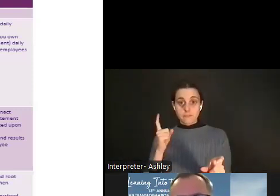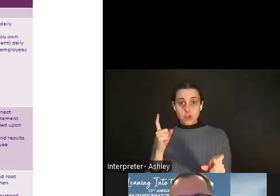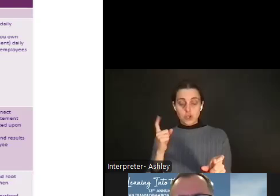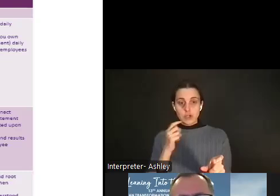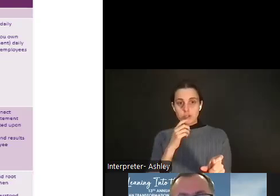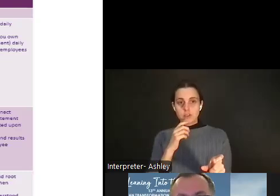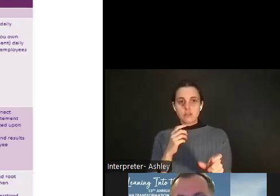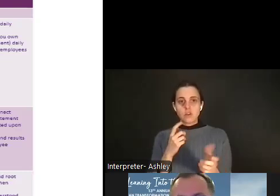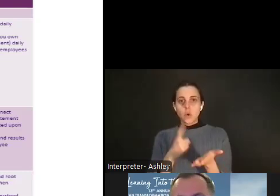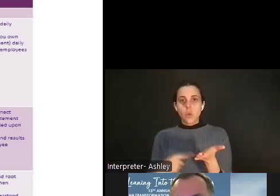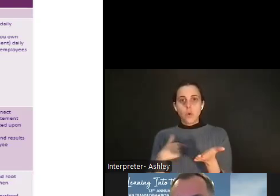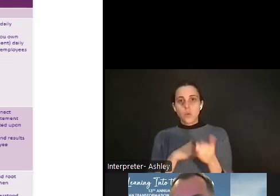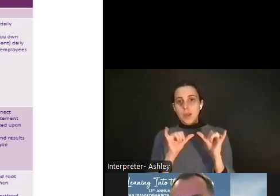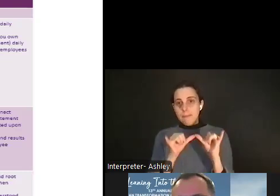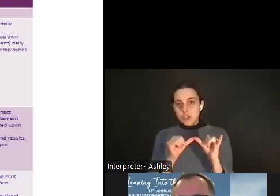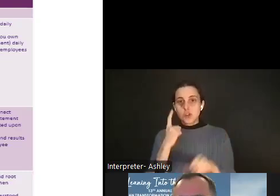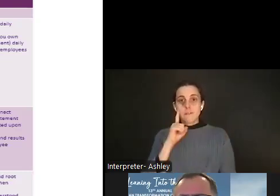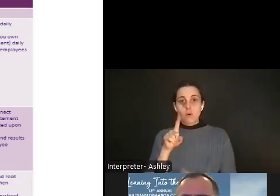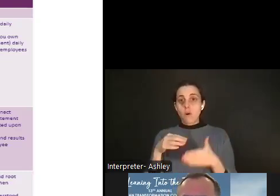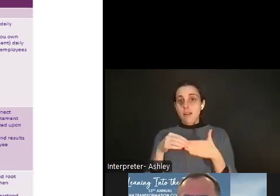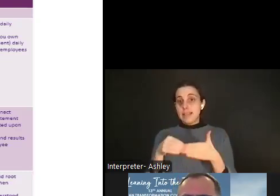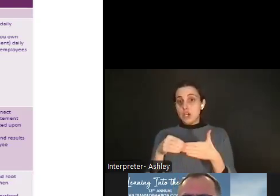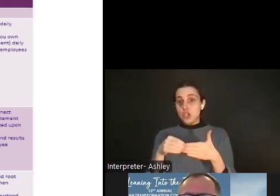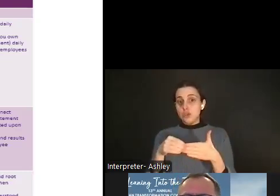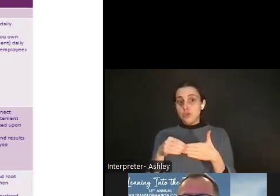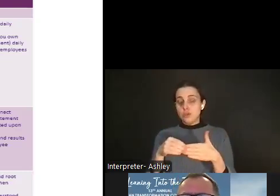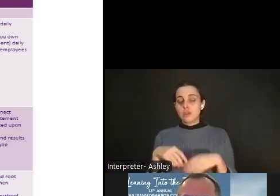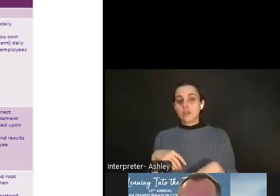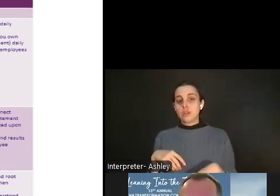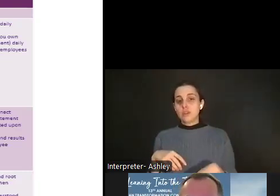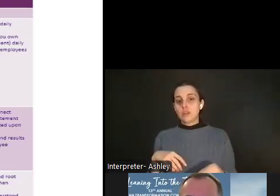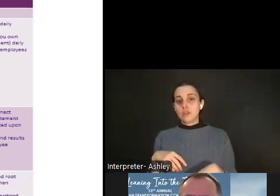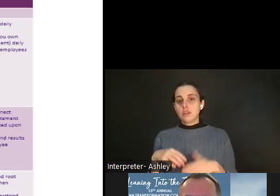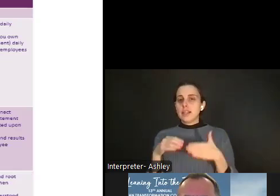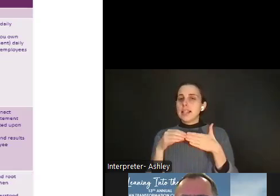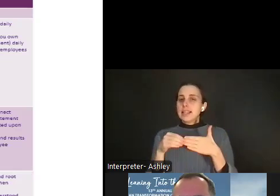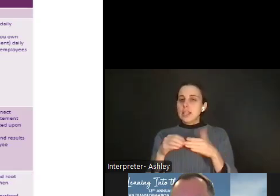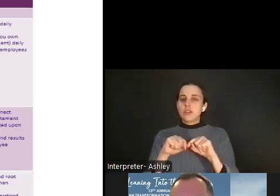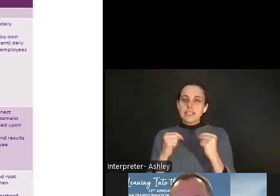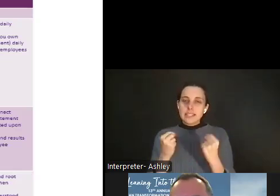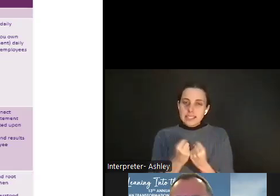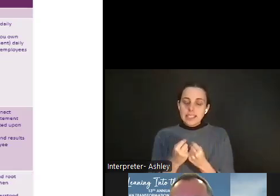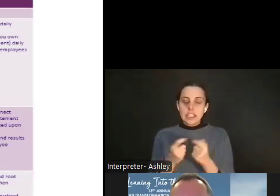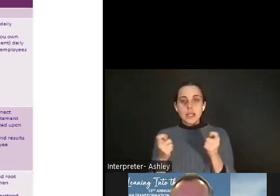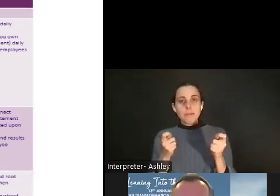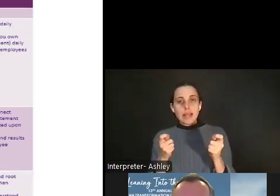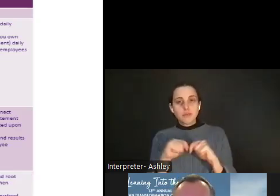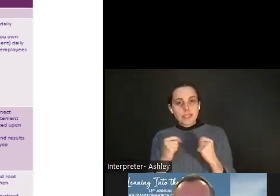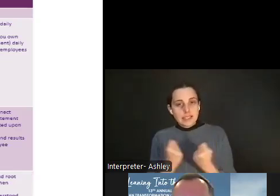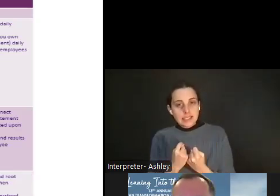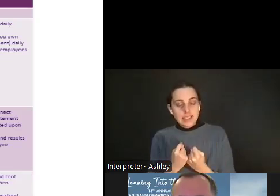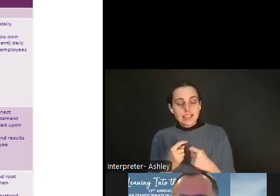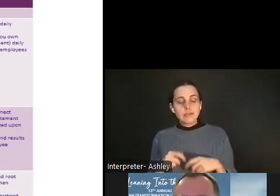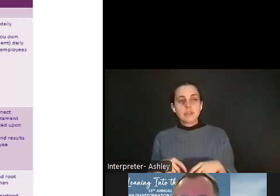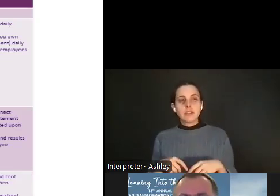our leaders, right? So, and when we say leaders, it's our leadership team, it's our management team, it's